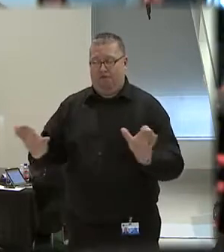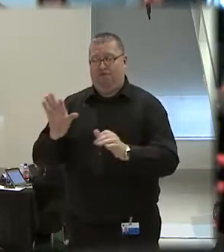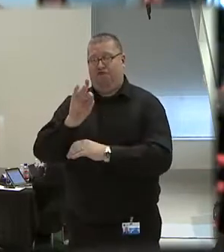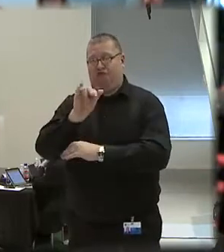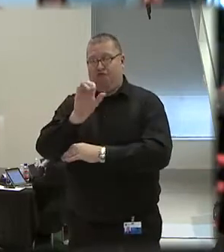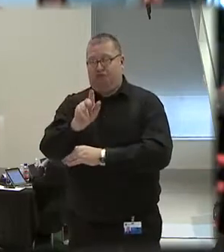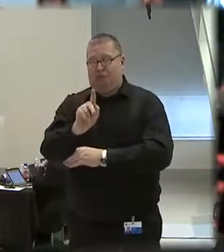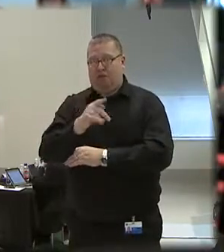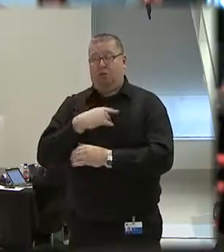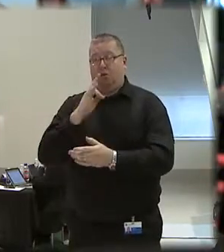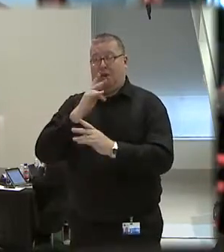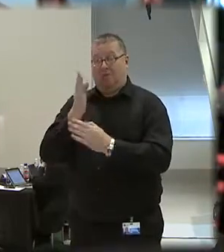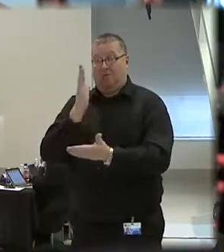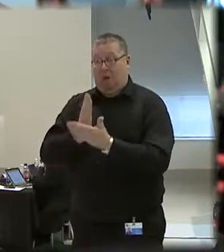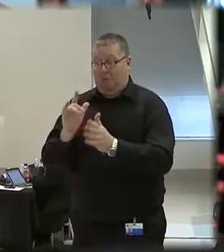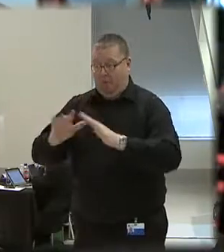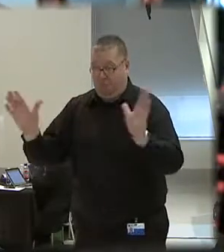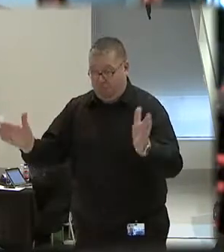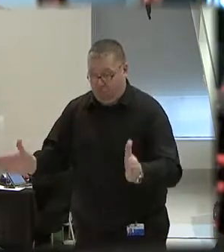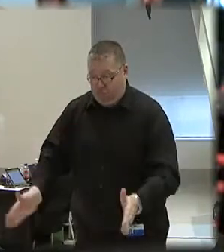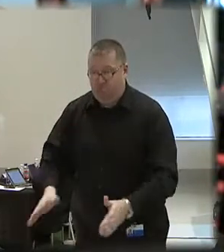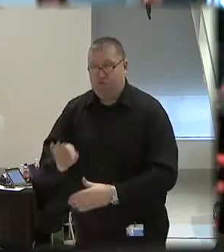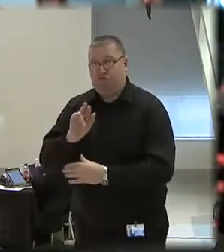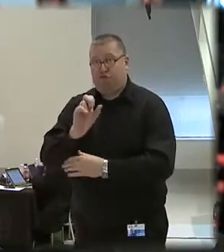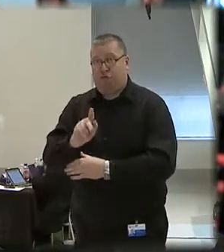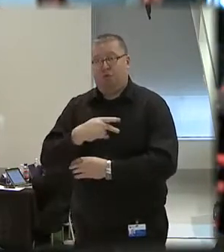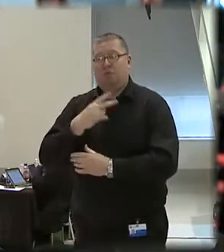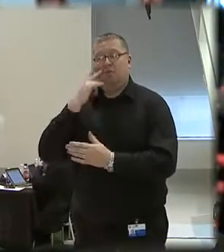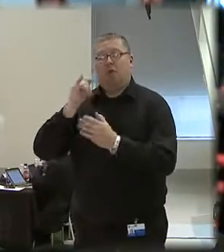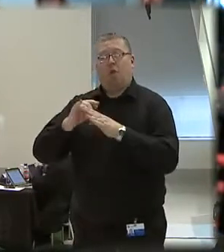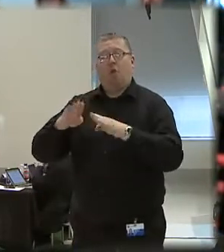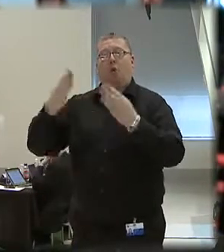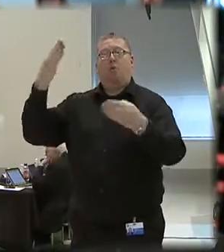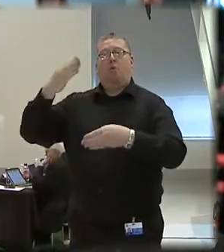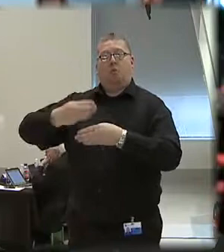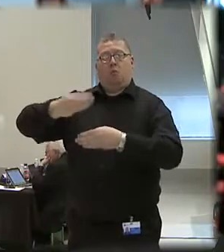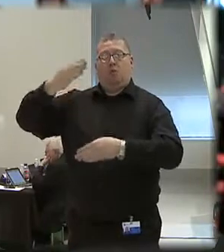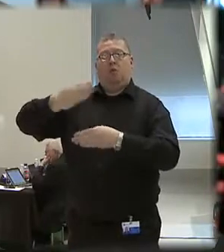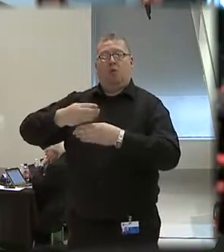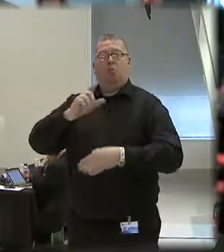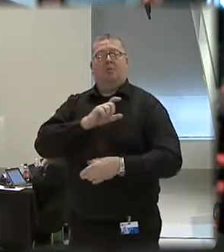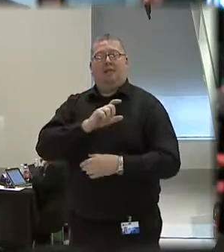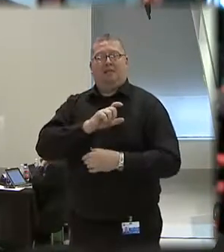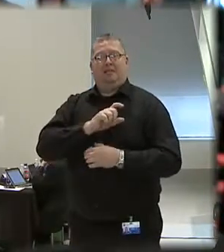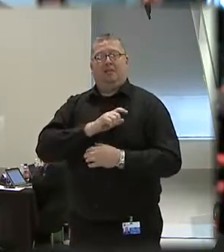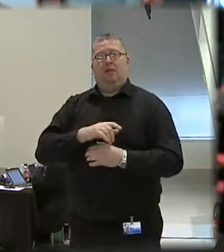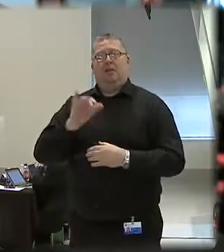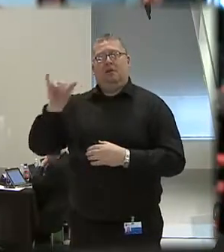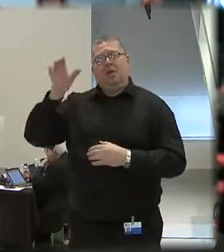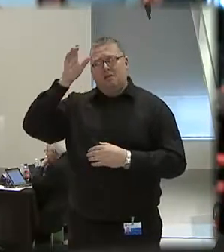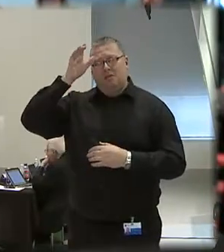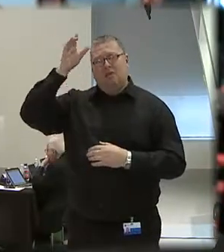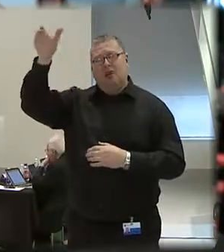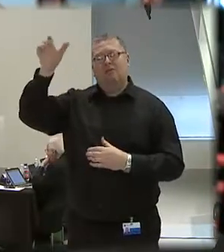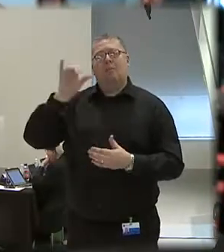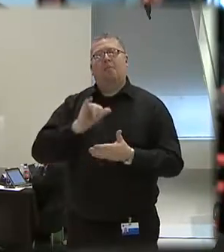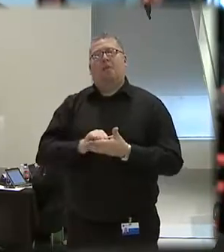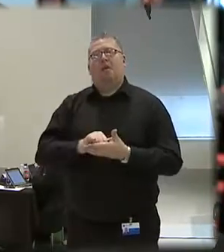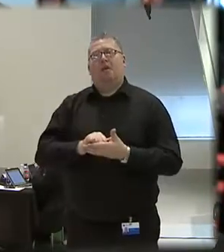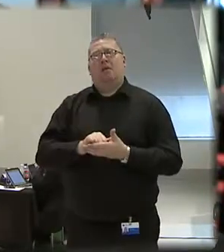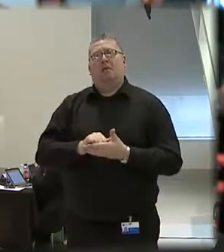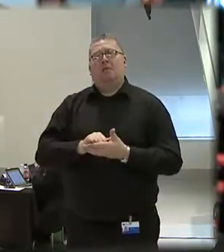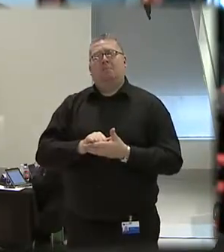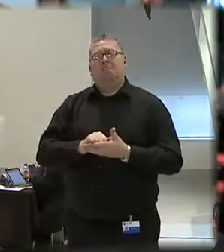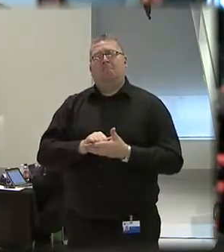do look at stop and frisk as an element of broken windows policing, as this concept that